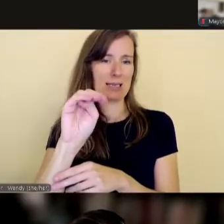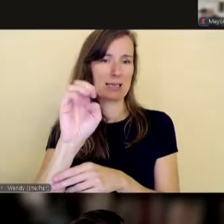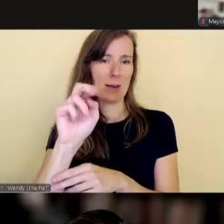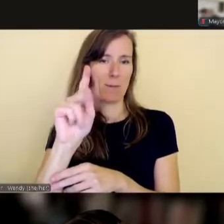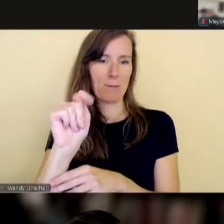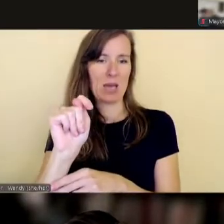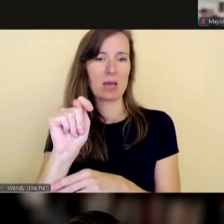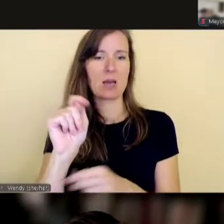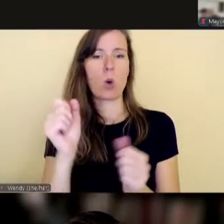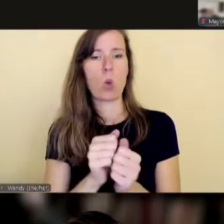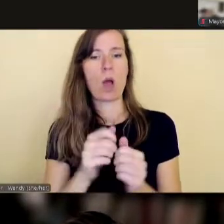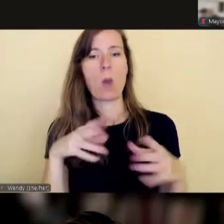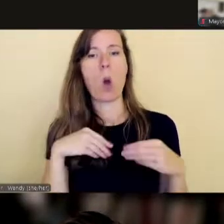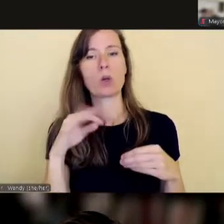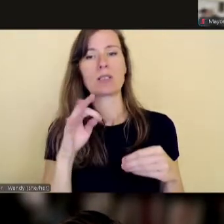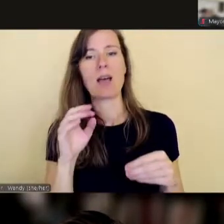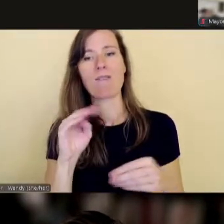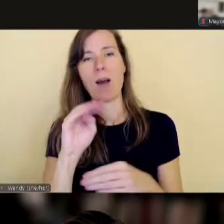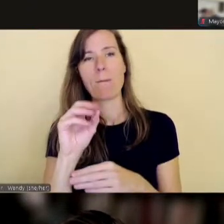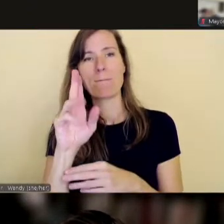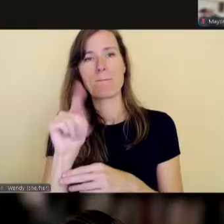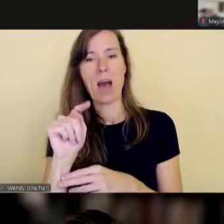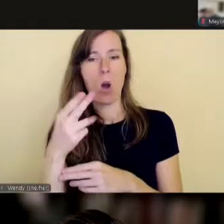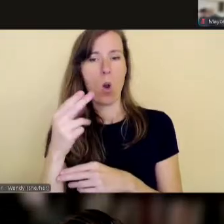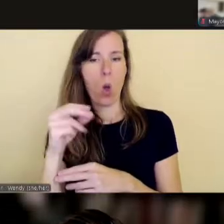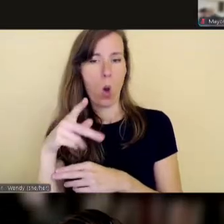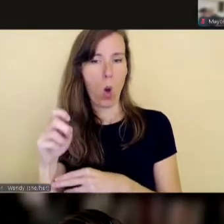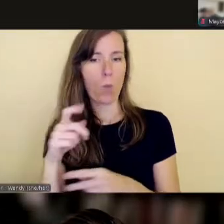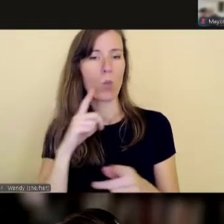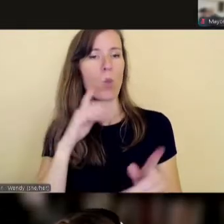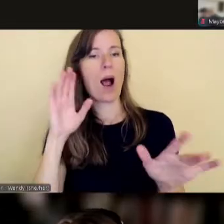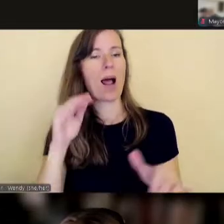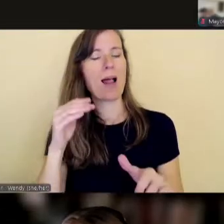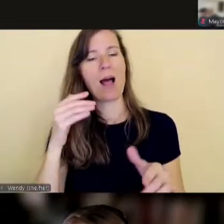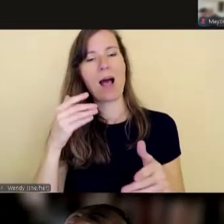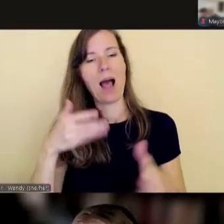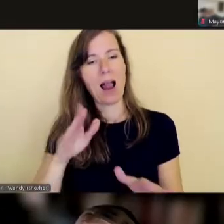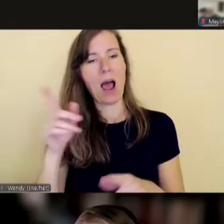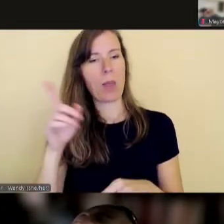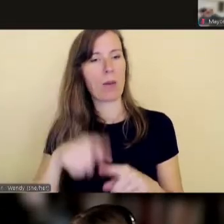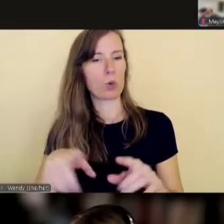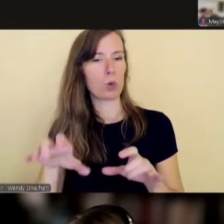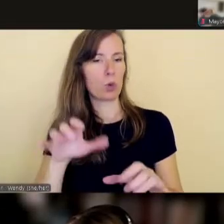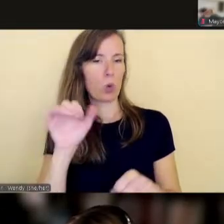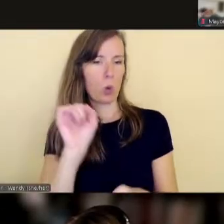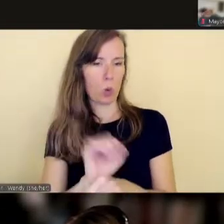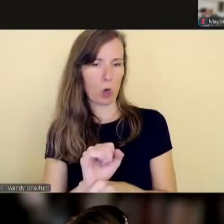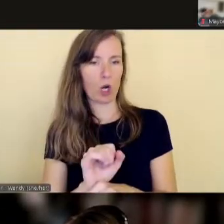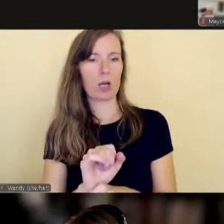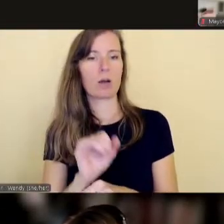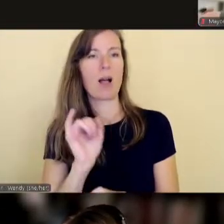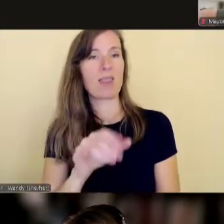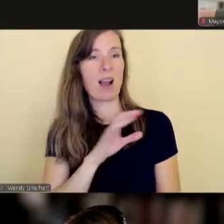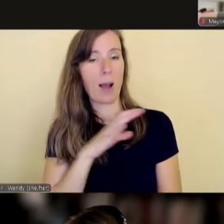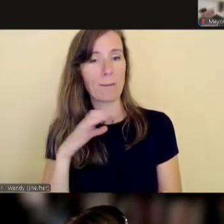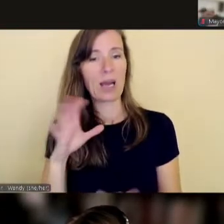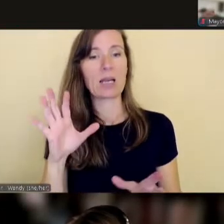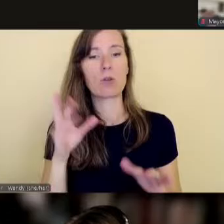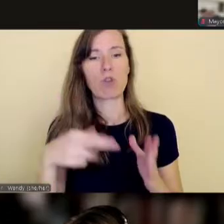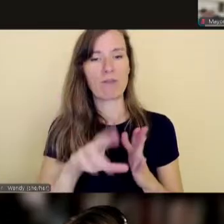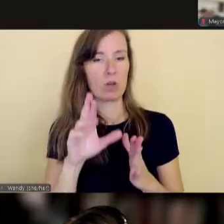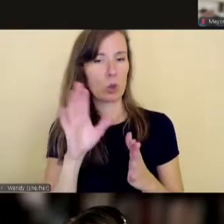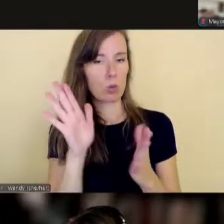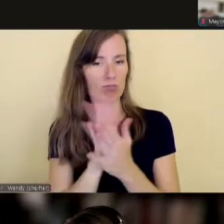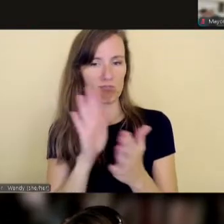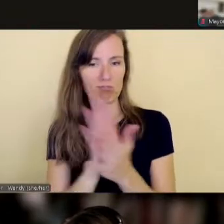and the applicant presented the project at a regular meeting of the Cheverly Green Infrastructure Committee. The committee considered both